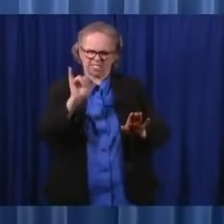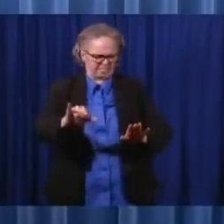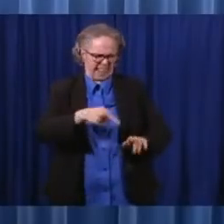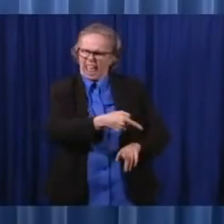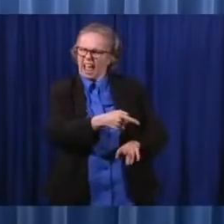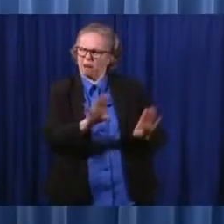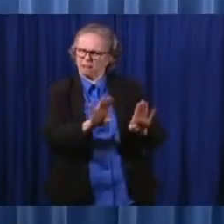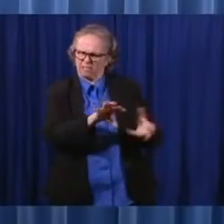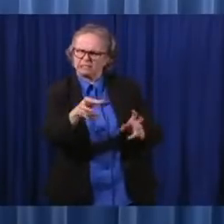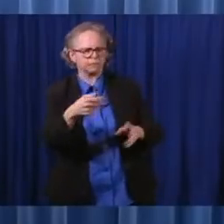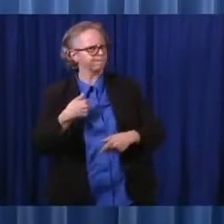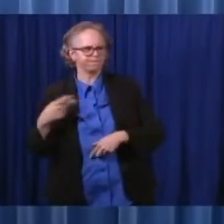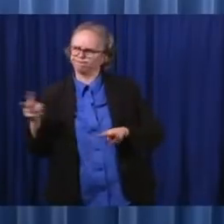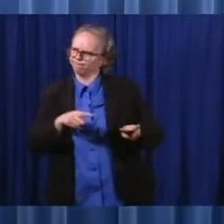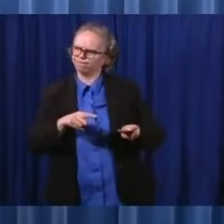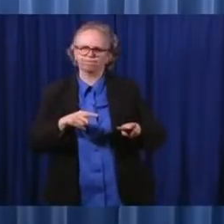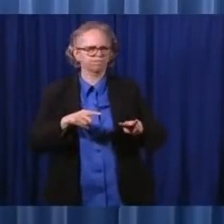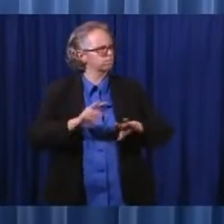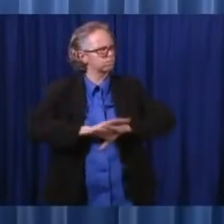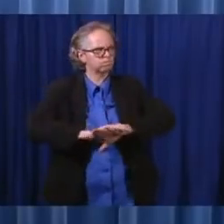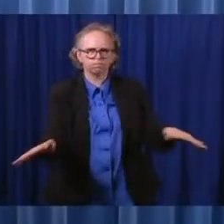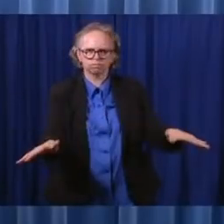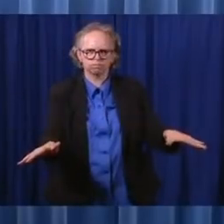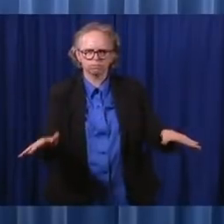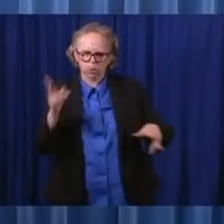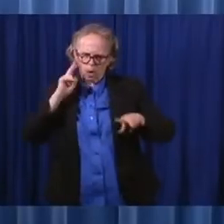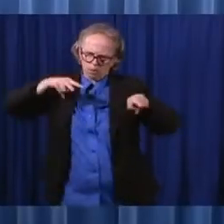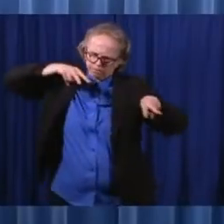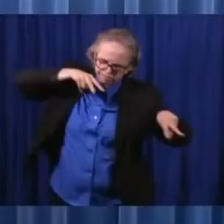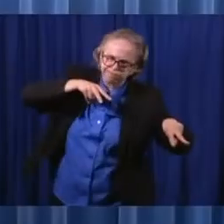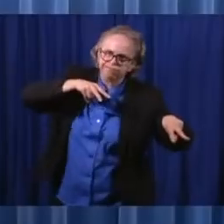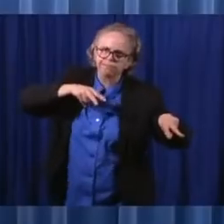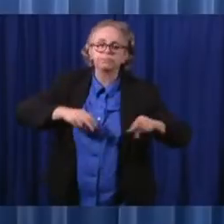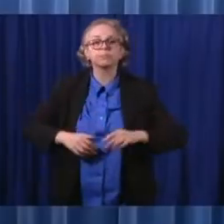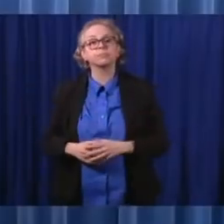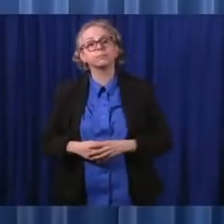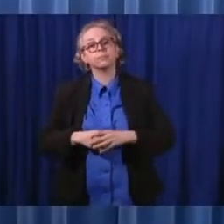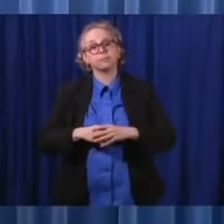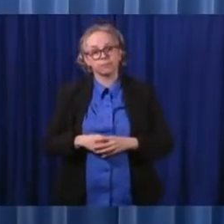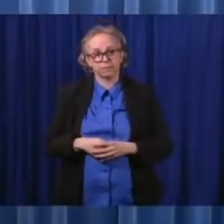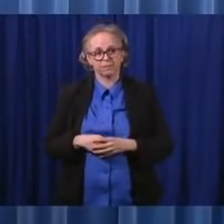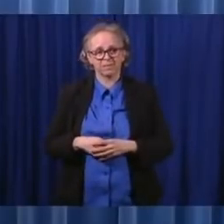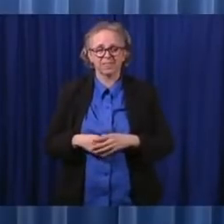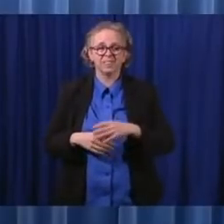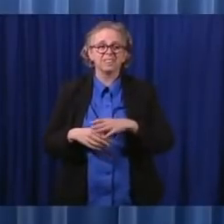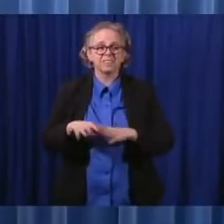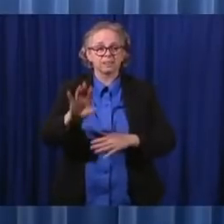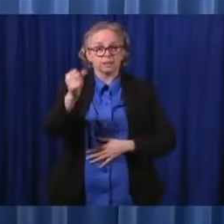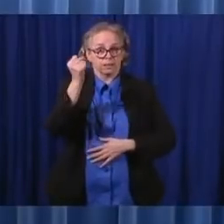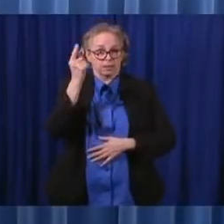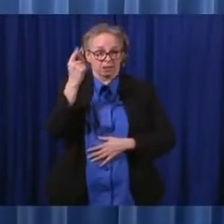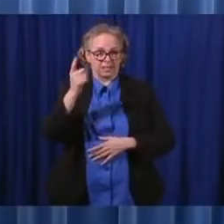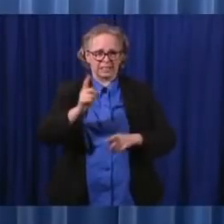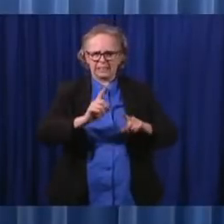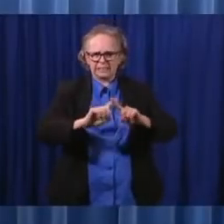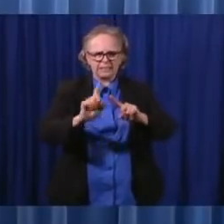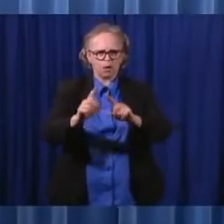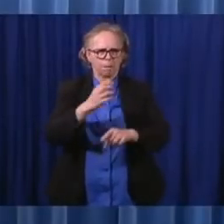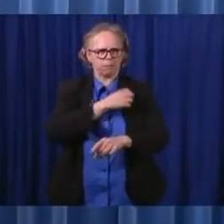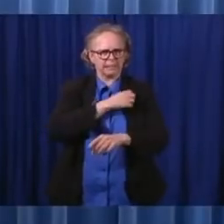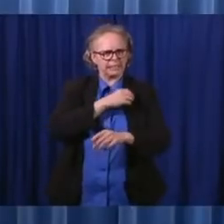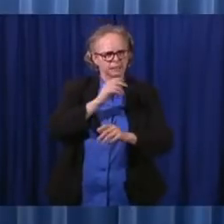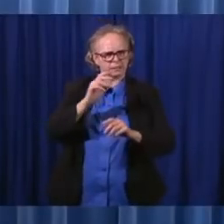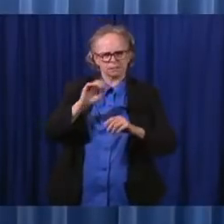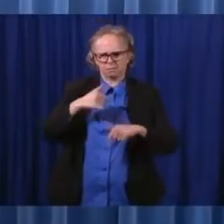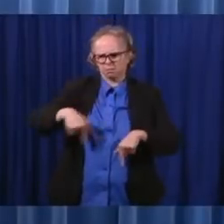Let me again just say, the members of the police departments who I have known, some of them since I was an assistant